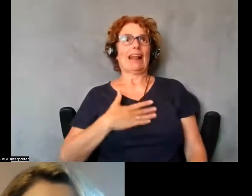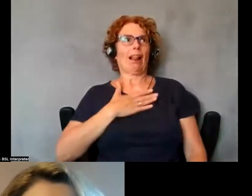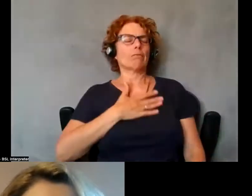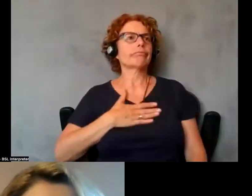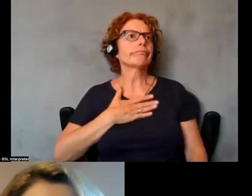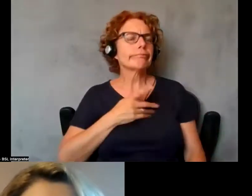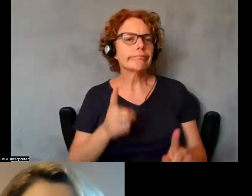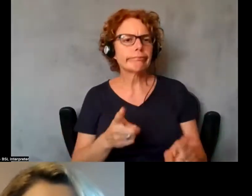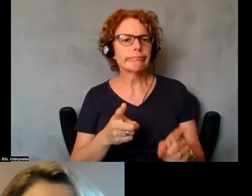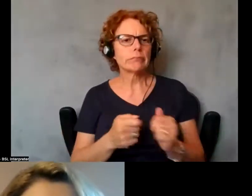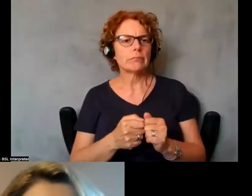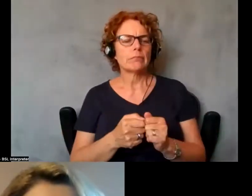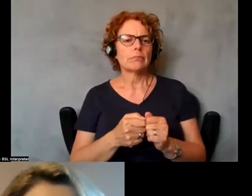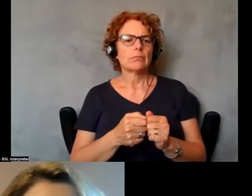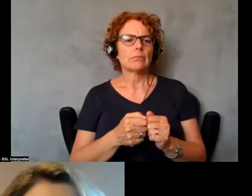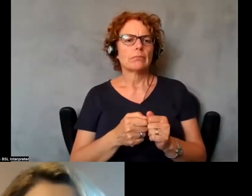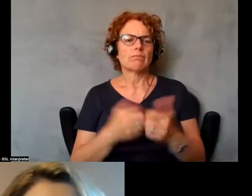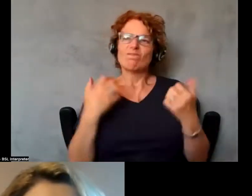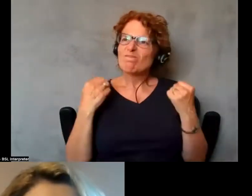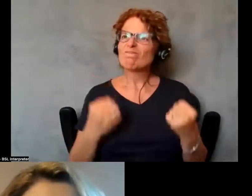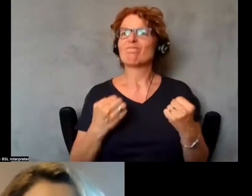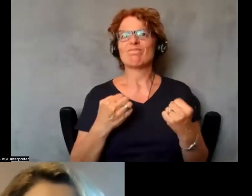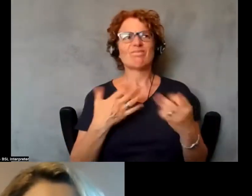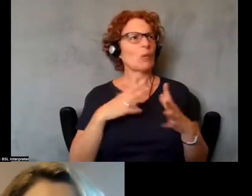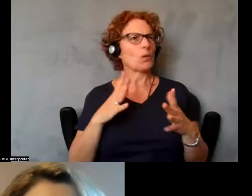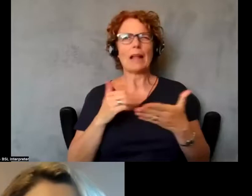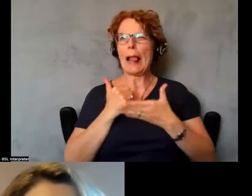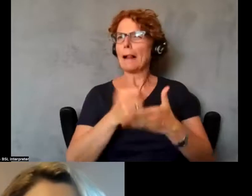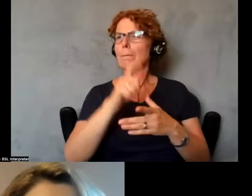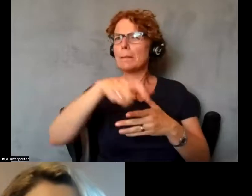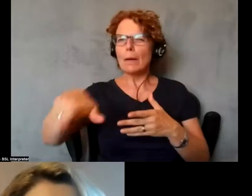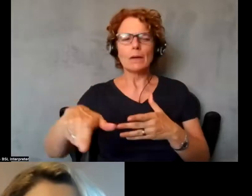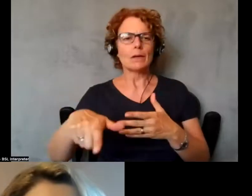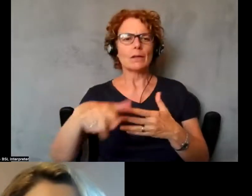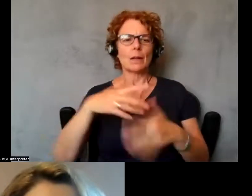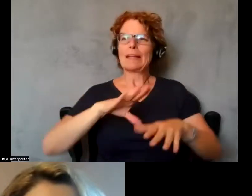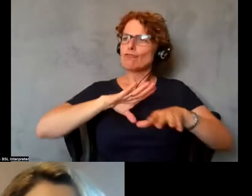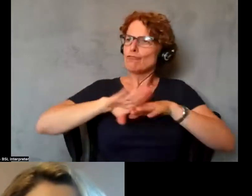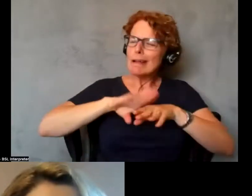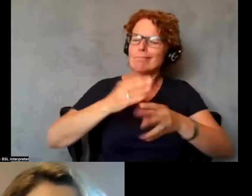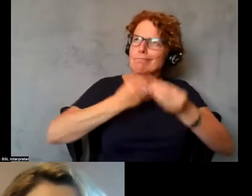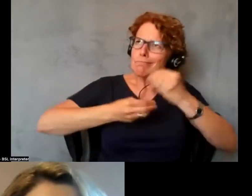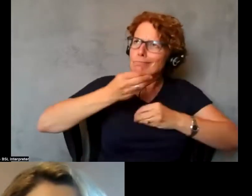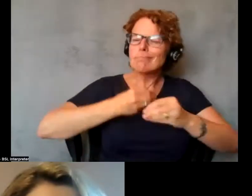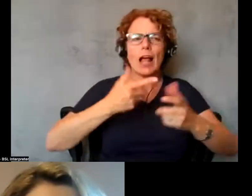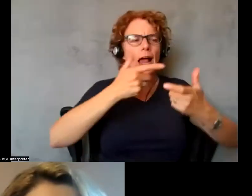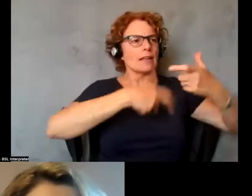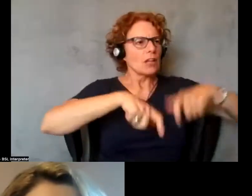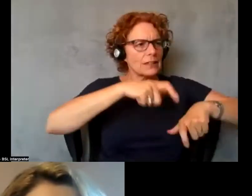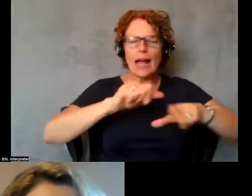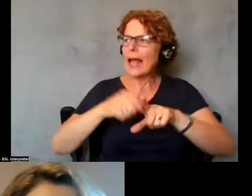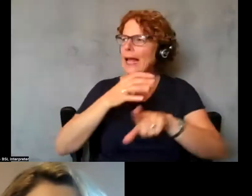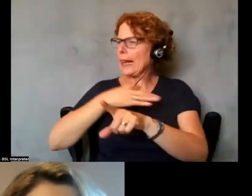know, I'm driven enough. I want to make a difference. I've trained both from a scientific and a clinical point of